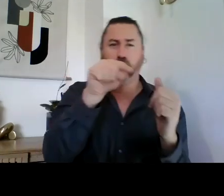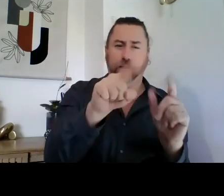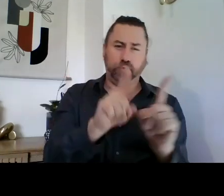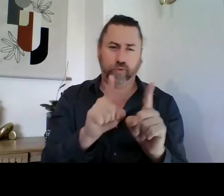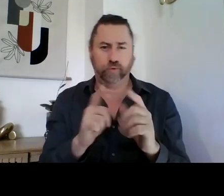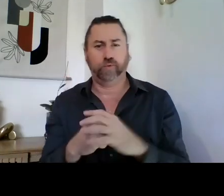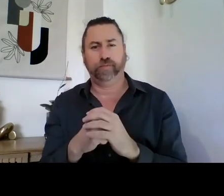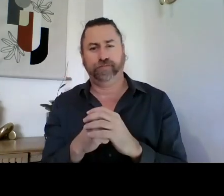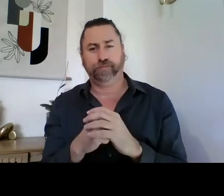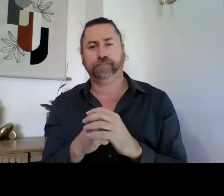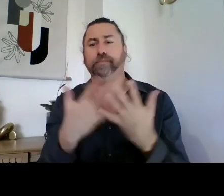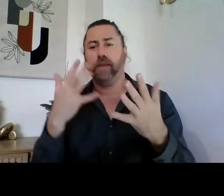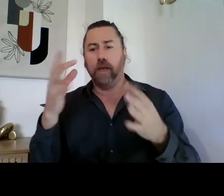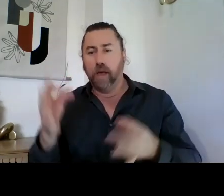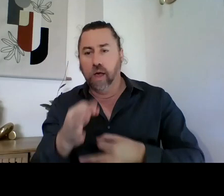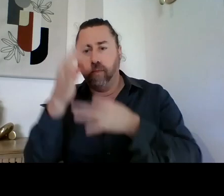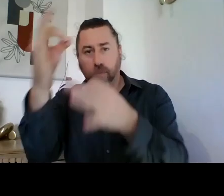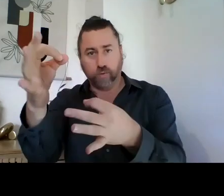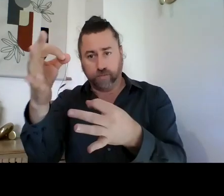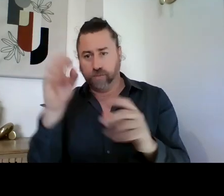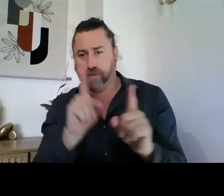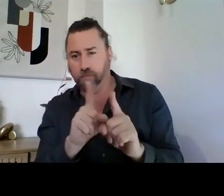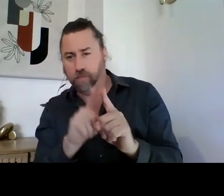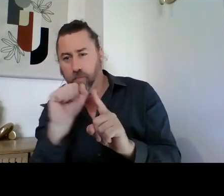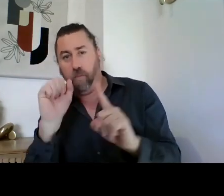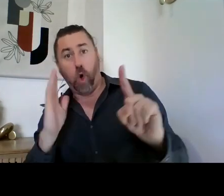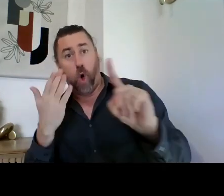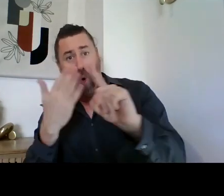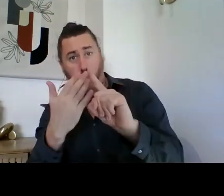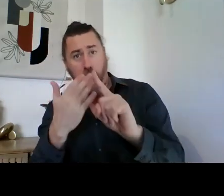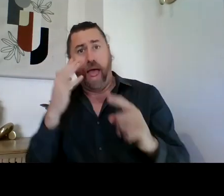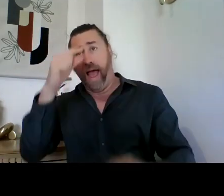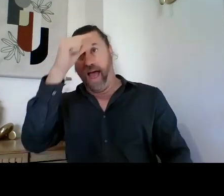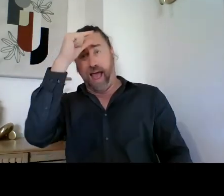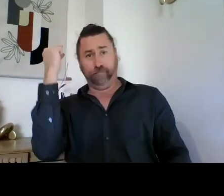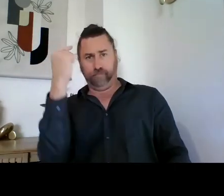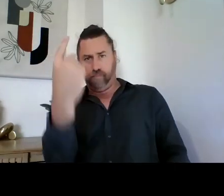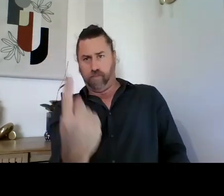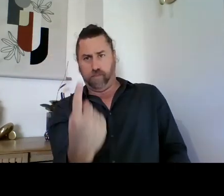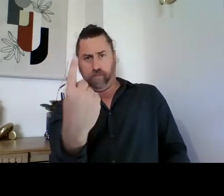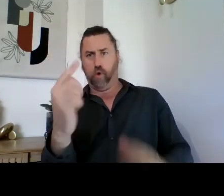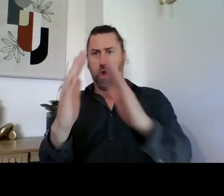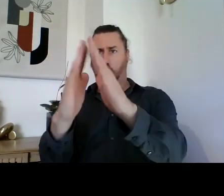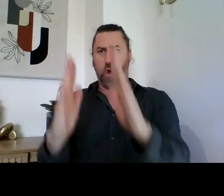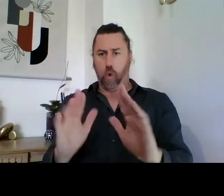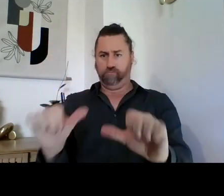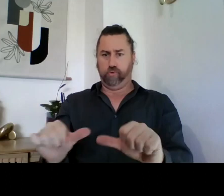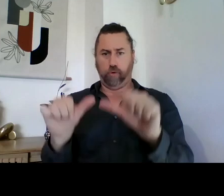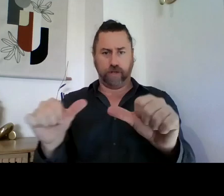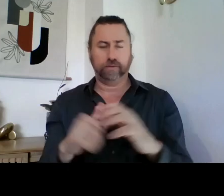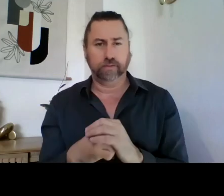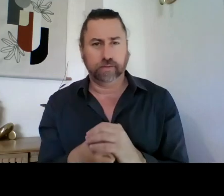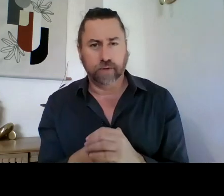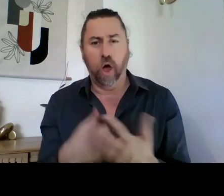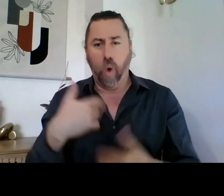Now, the postponement doesn't change the overarching goal to better support people to stay independent in their homes. We